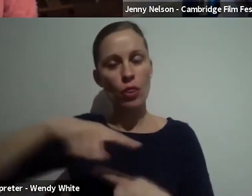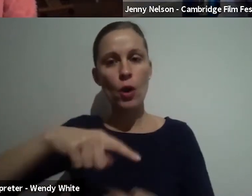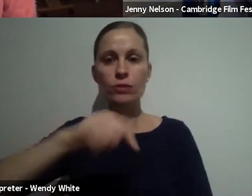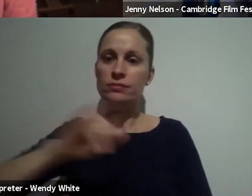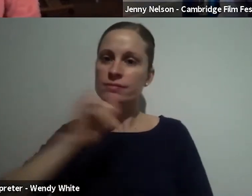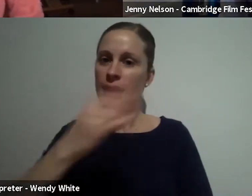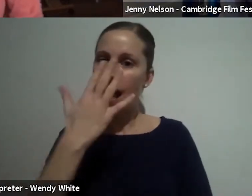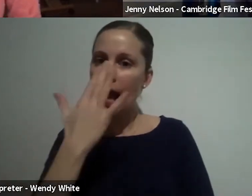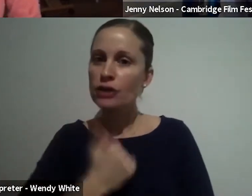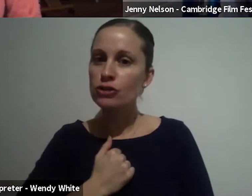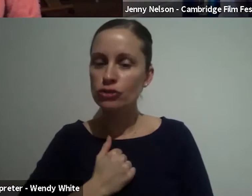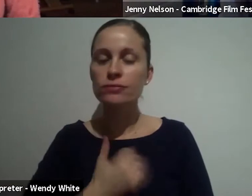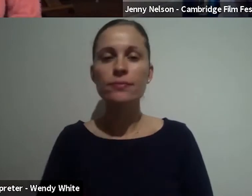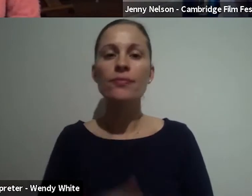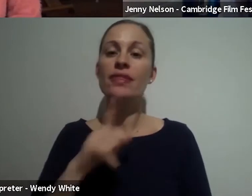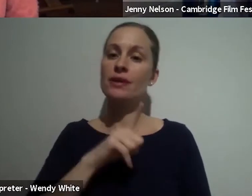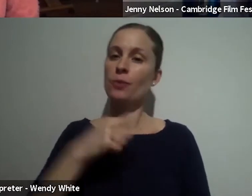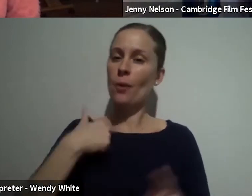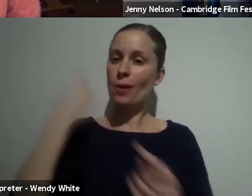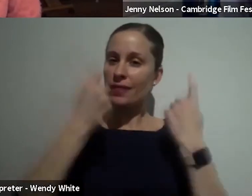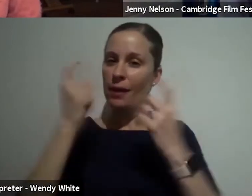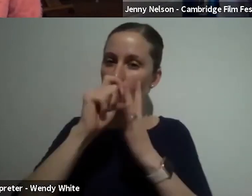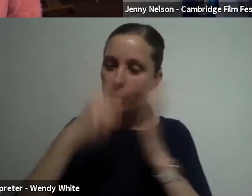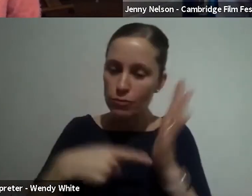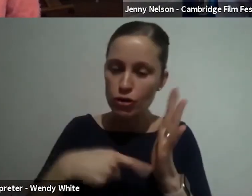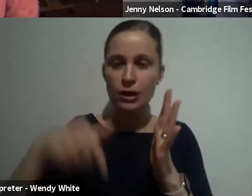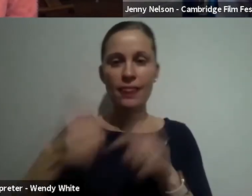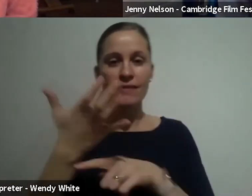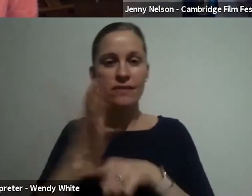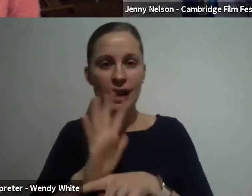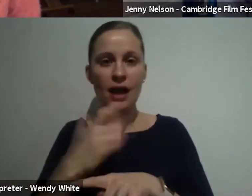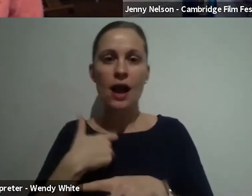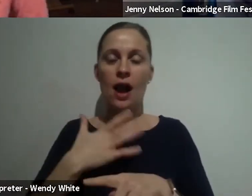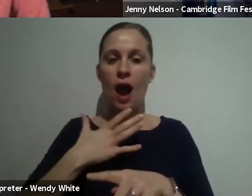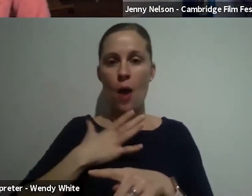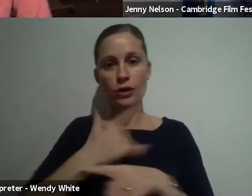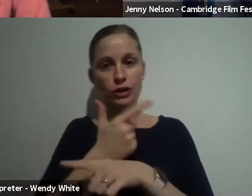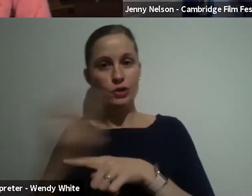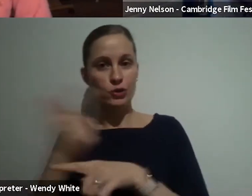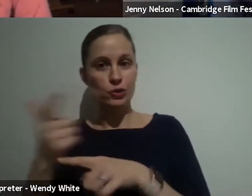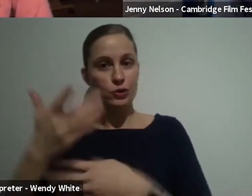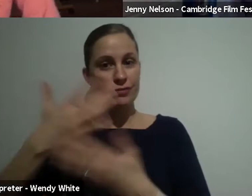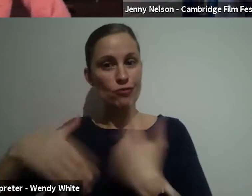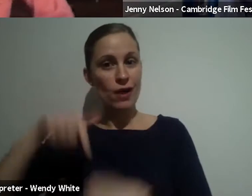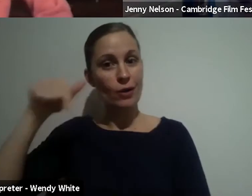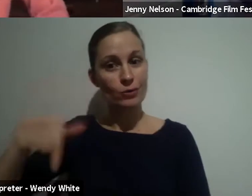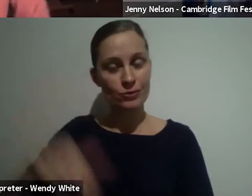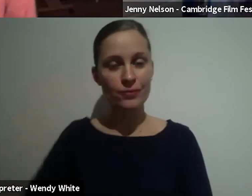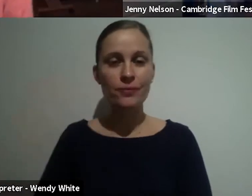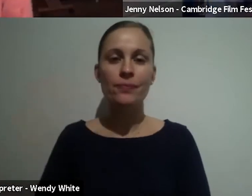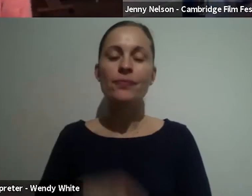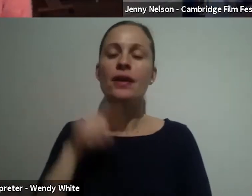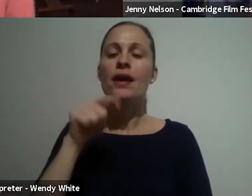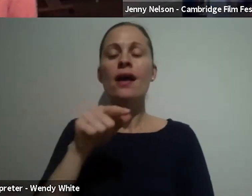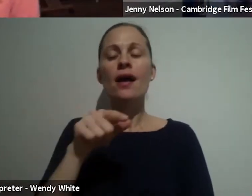the project and to think about the film I wanted to shoot. And the year it's set